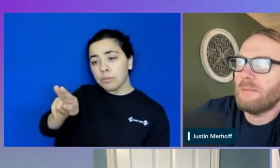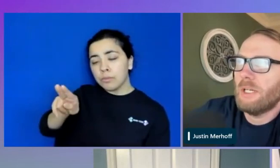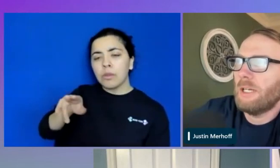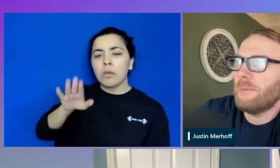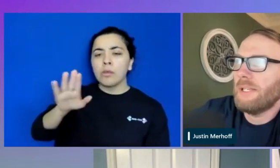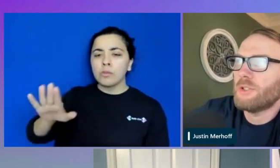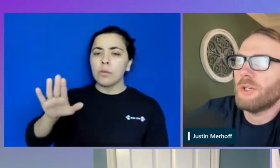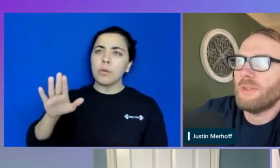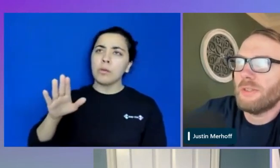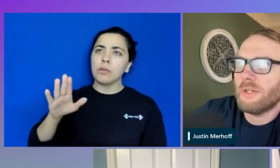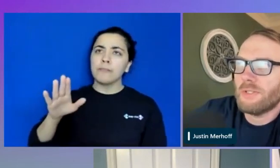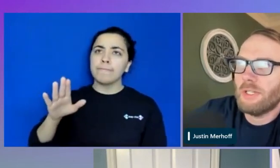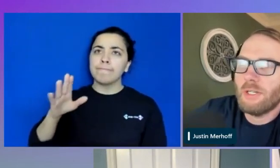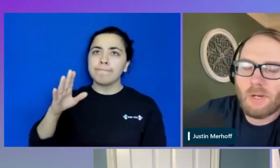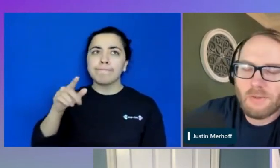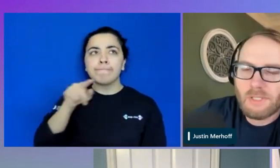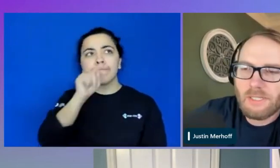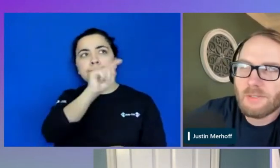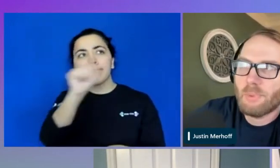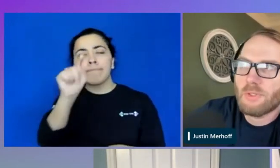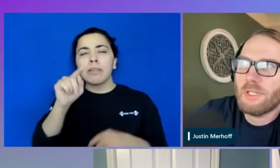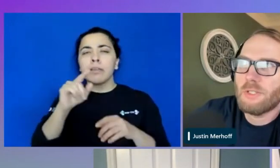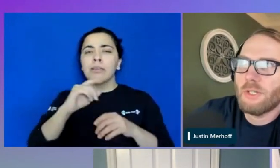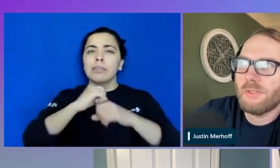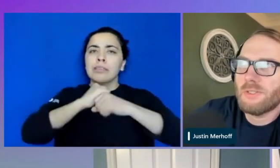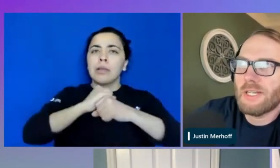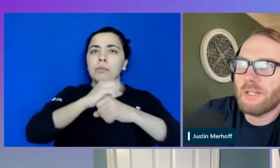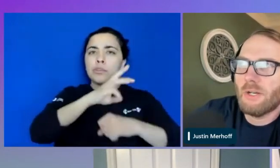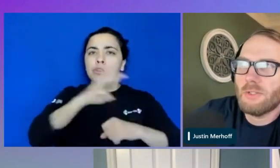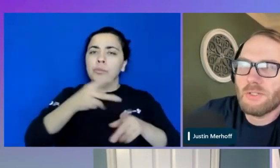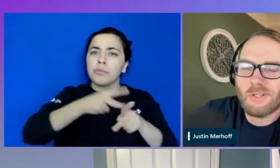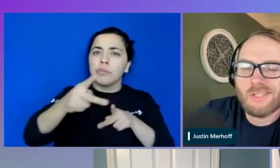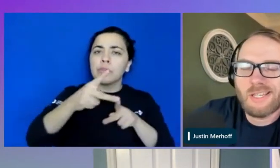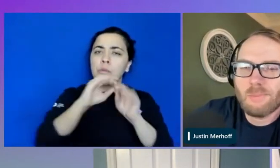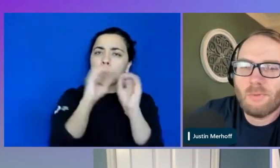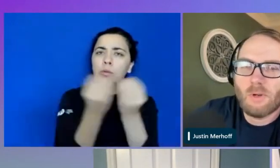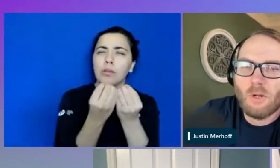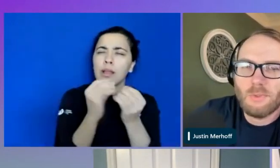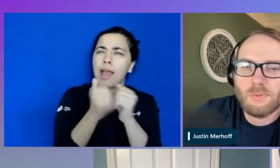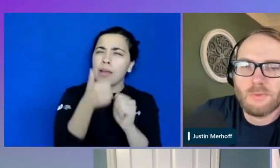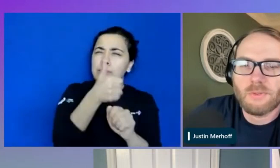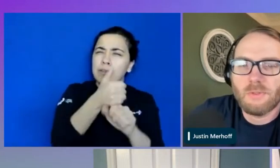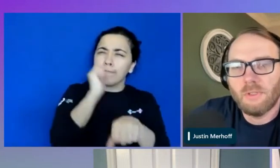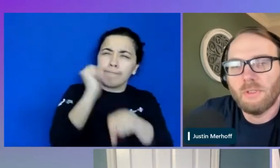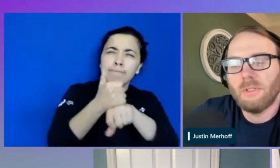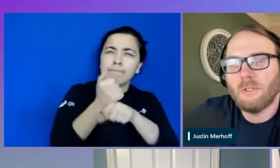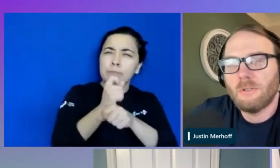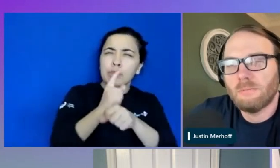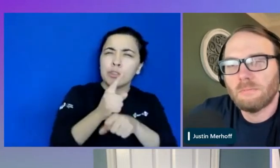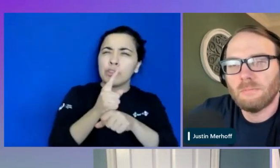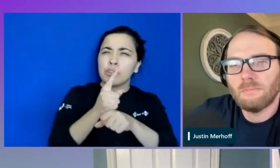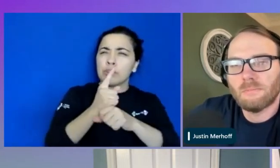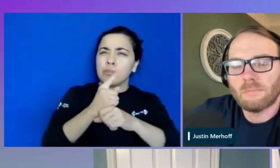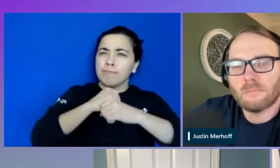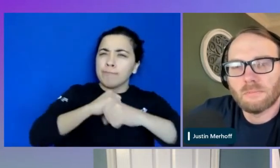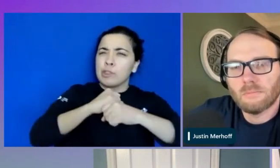that ensure that their security policies, procedures, technologies are accessible for all users?